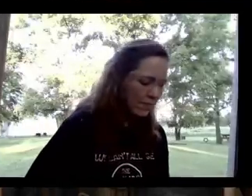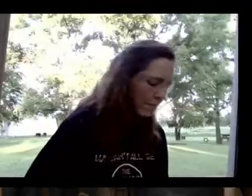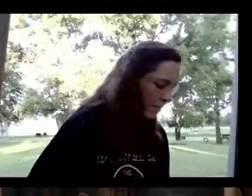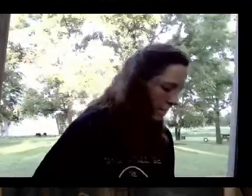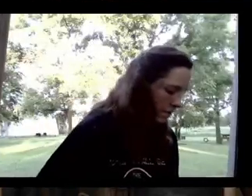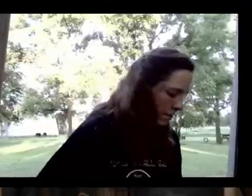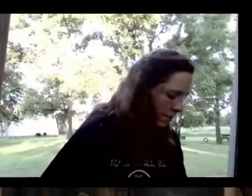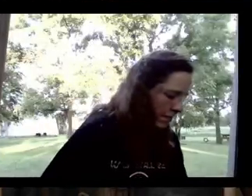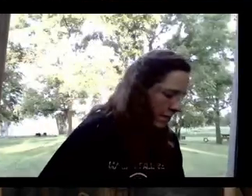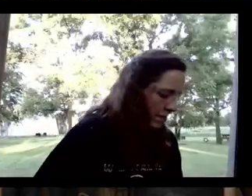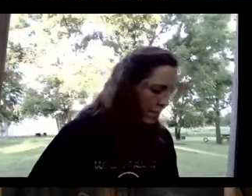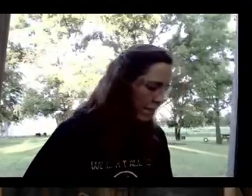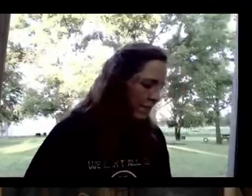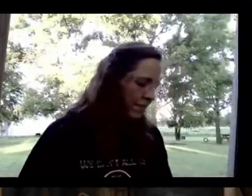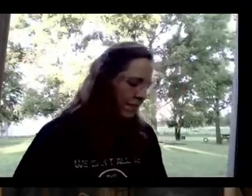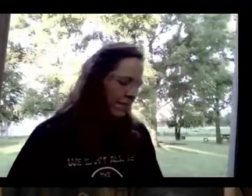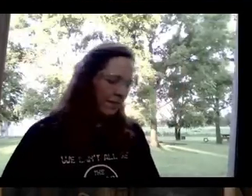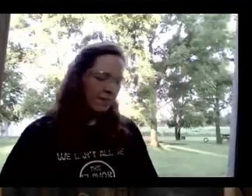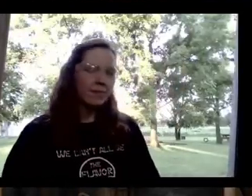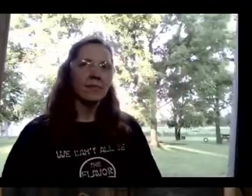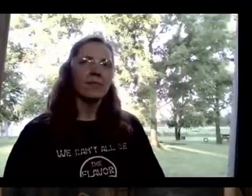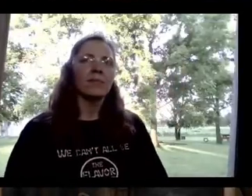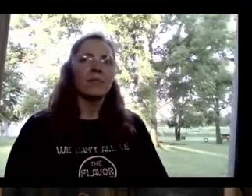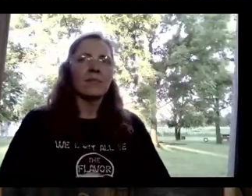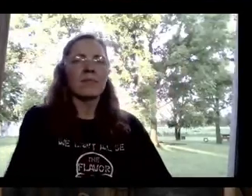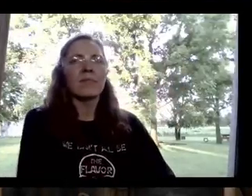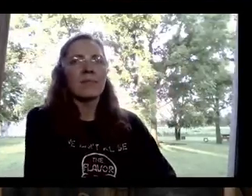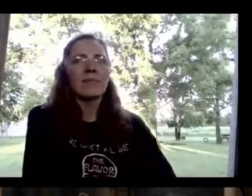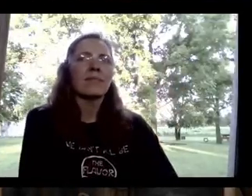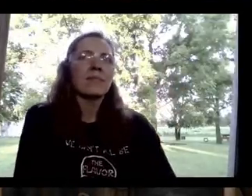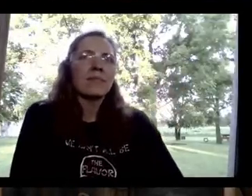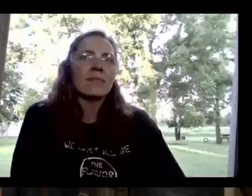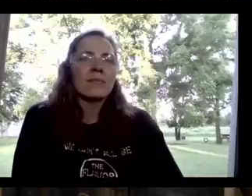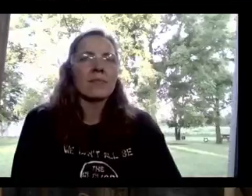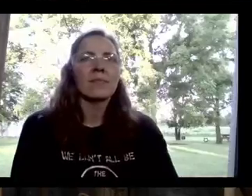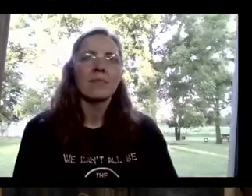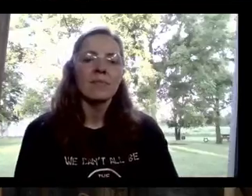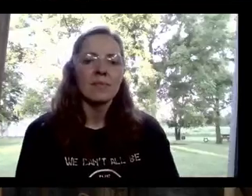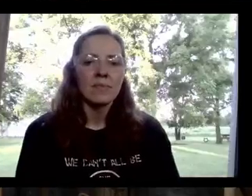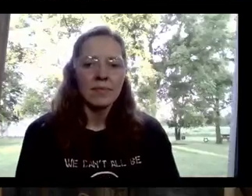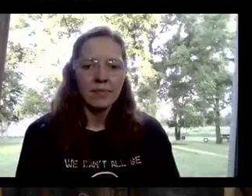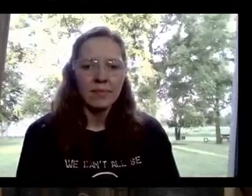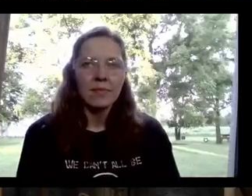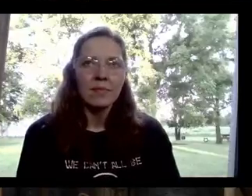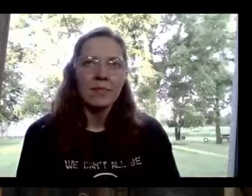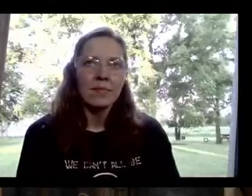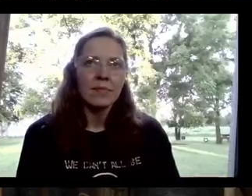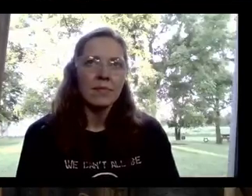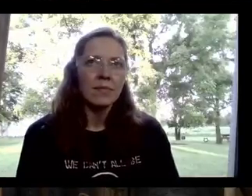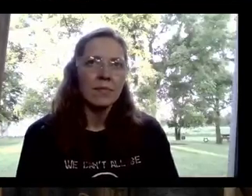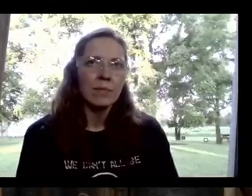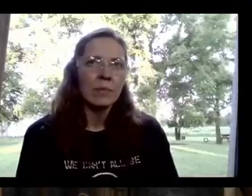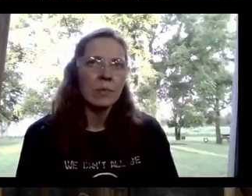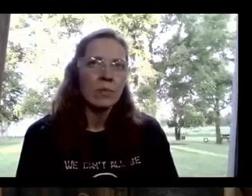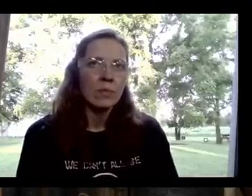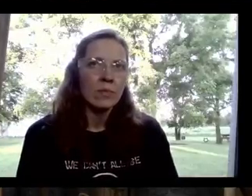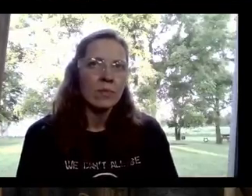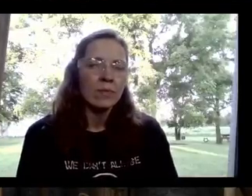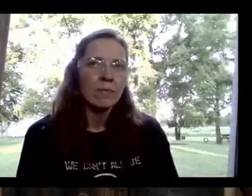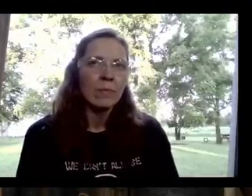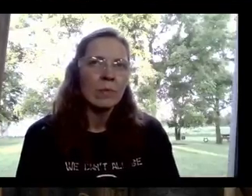They have to say thank you. I've been on a few streams before, and it kind of felt like that, kind of like it was